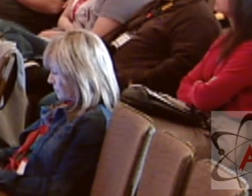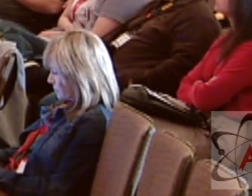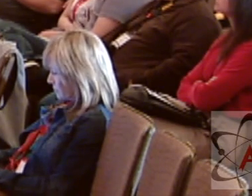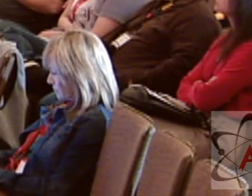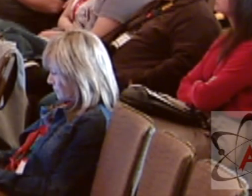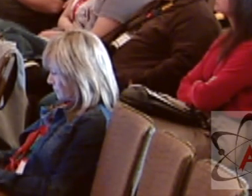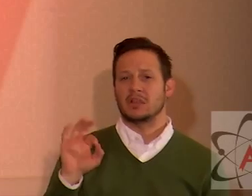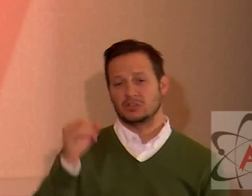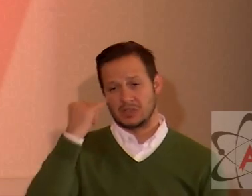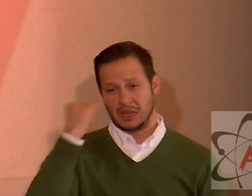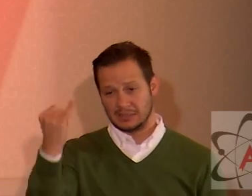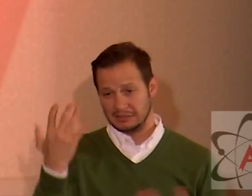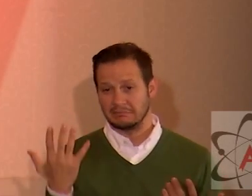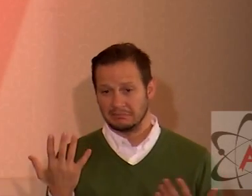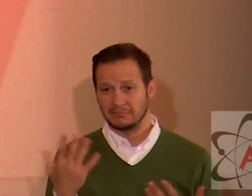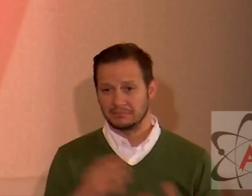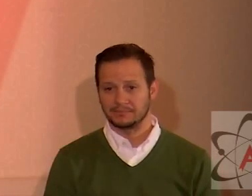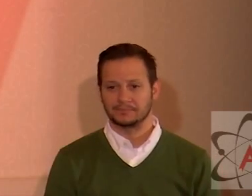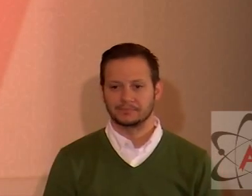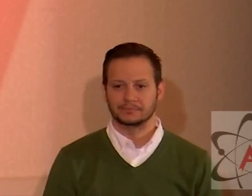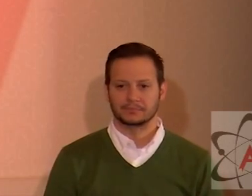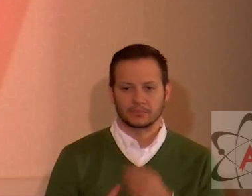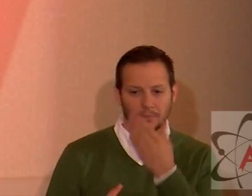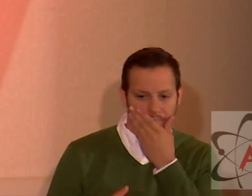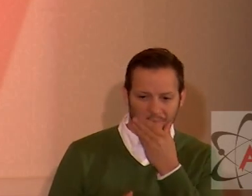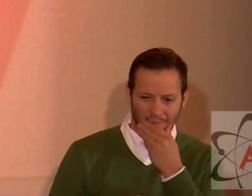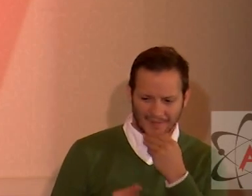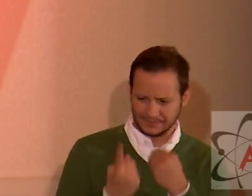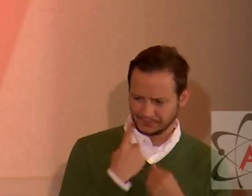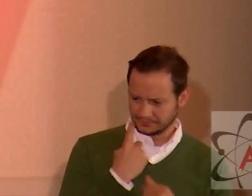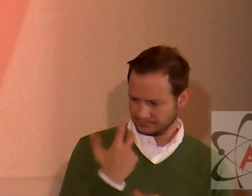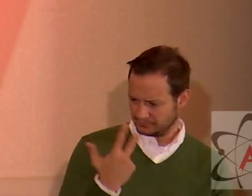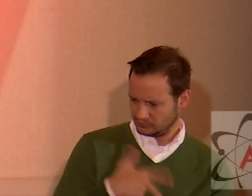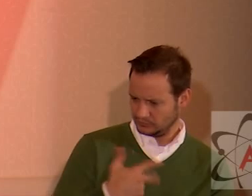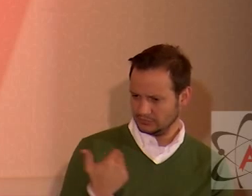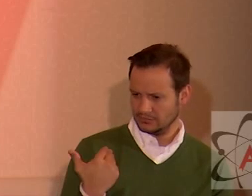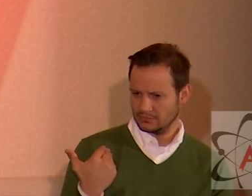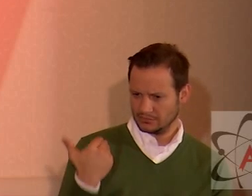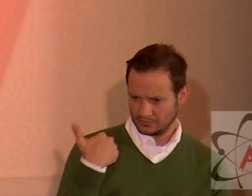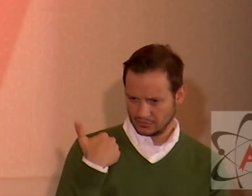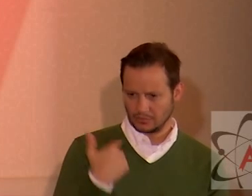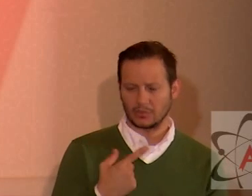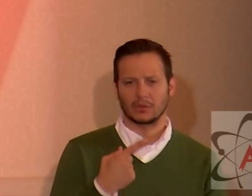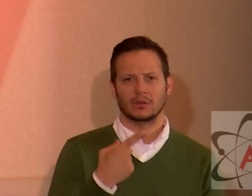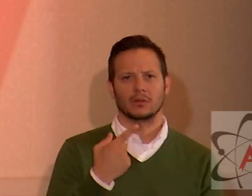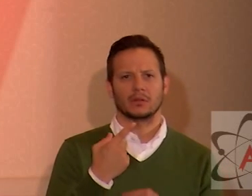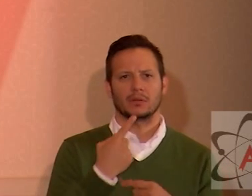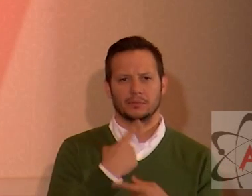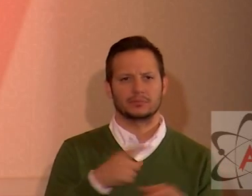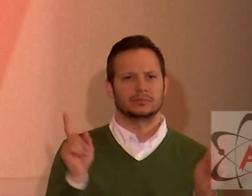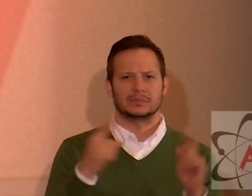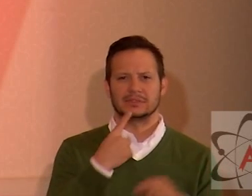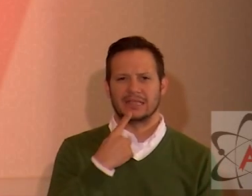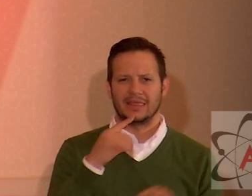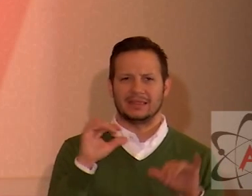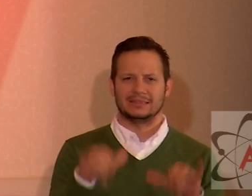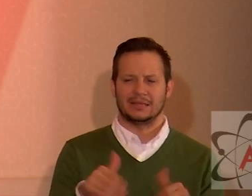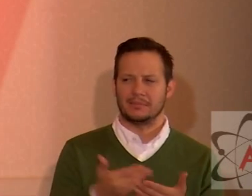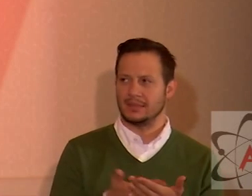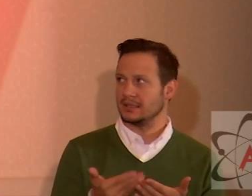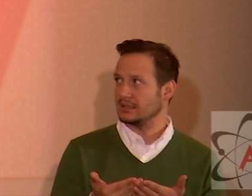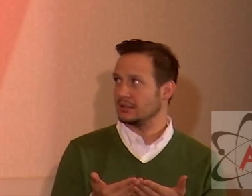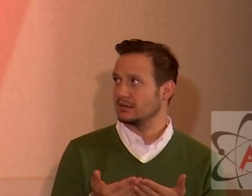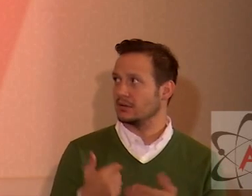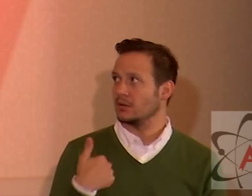old-fashioned idea? Phyllis Schlafly just made national news 3 days ago by saying exactly the same thing.